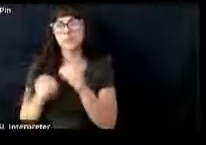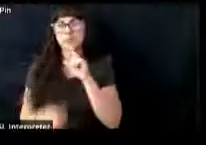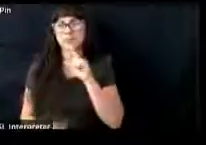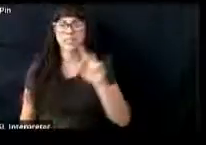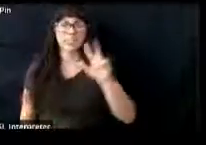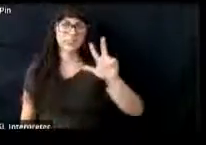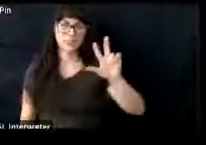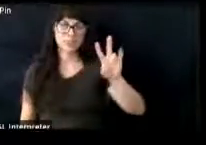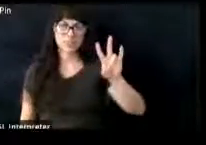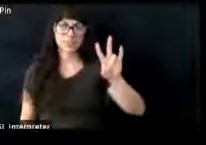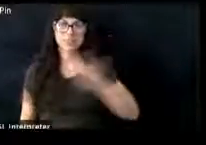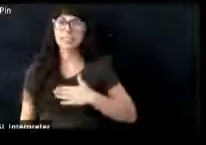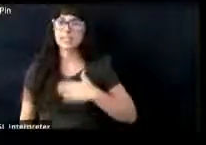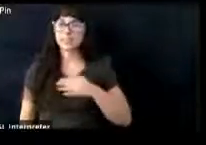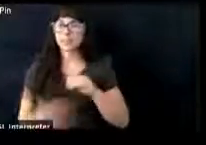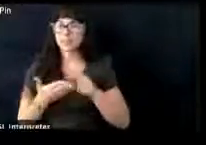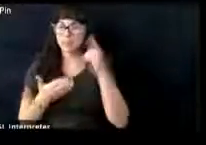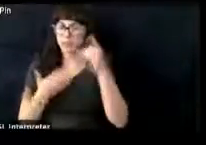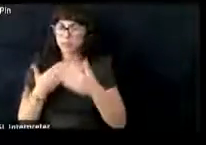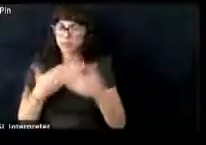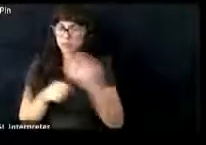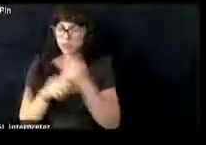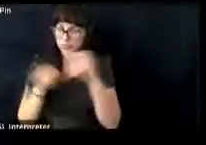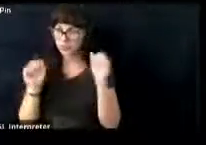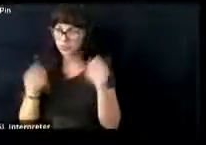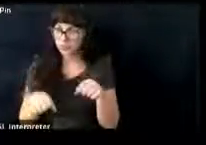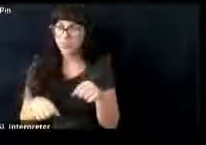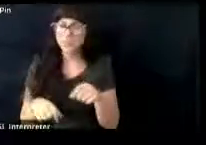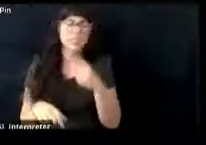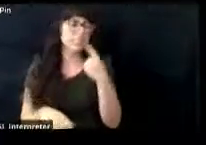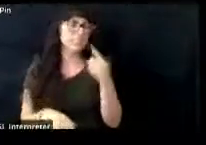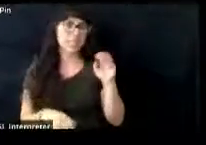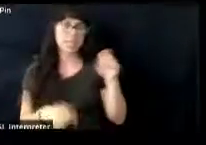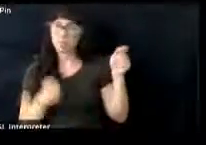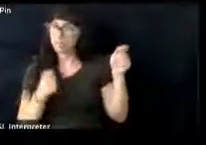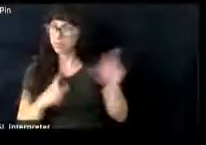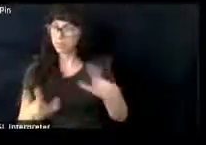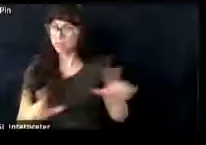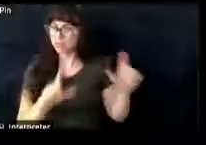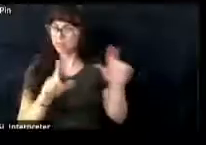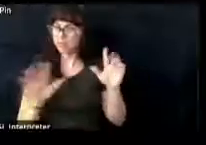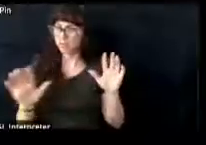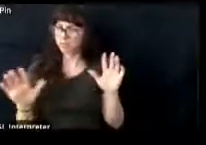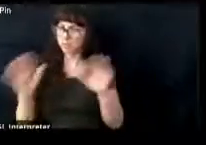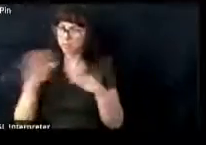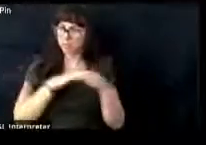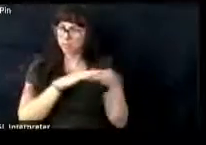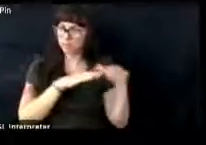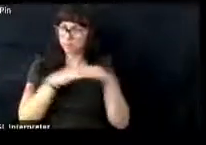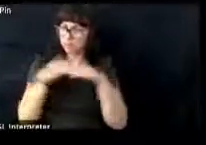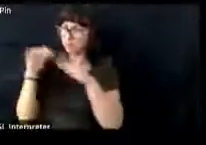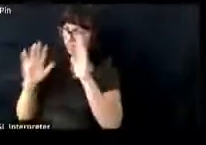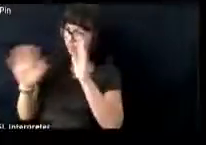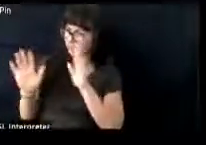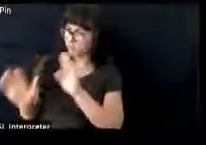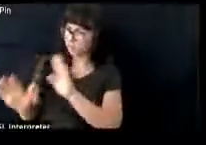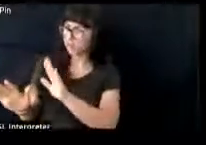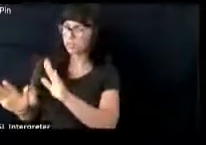of that for future reference. And if you'll please let the mapper know what area would... Hello?